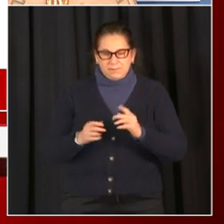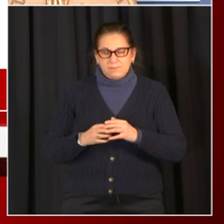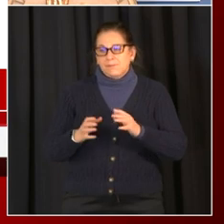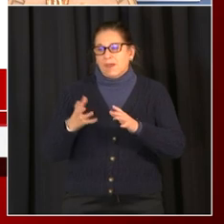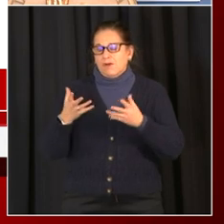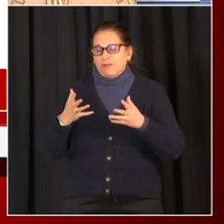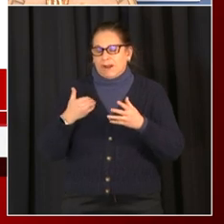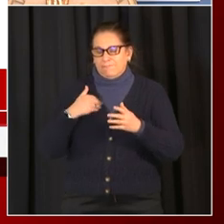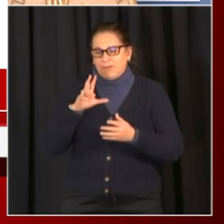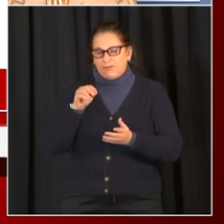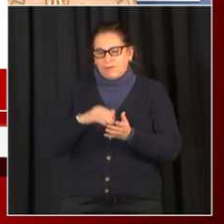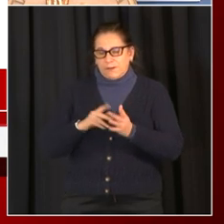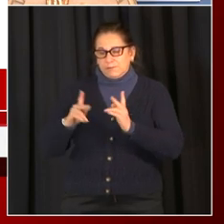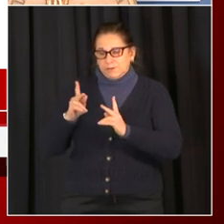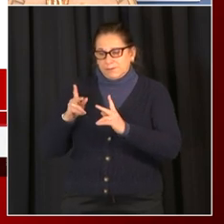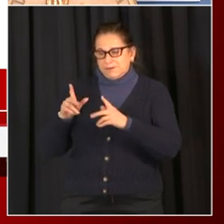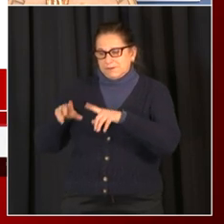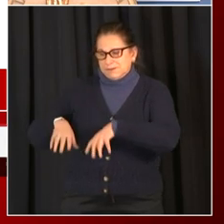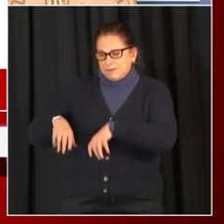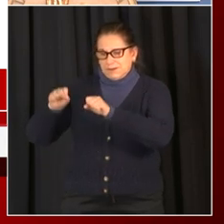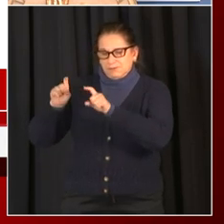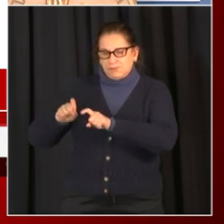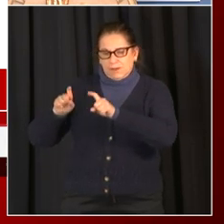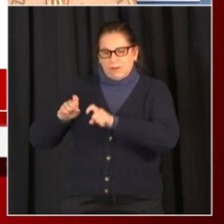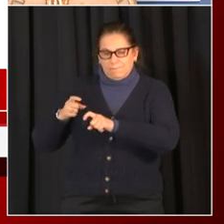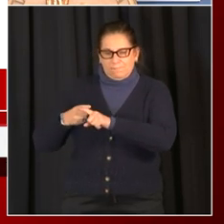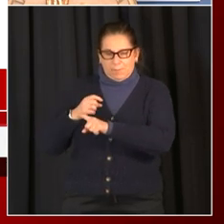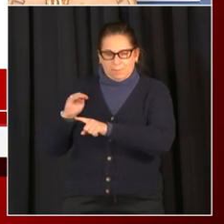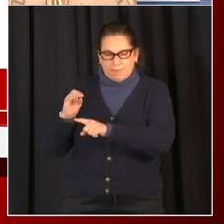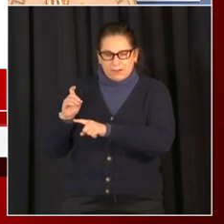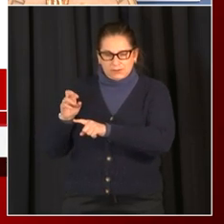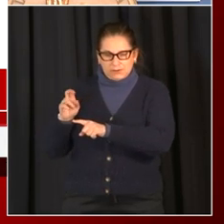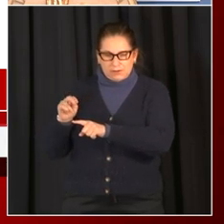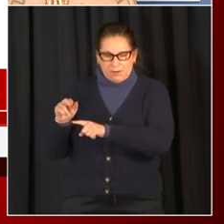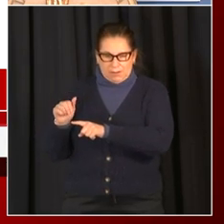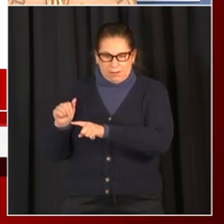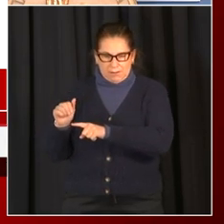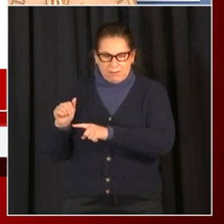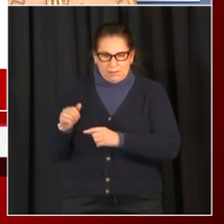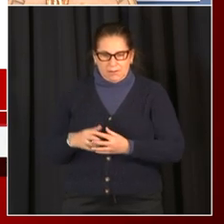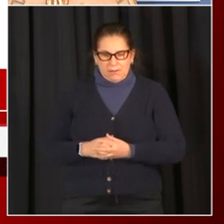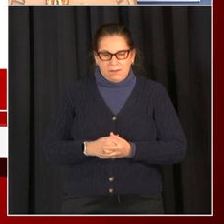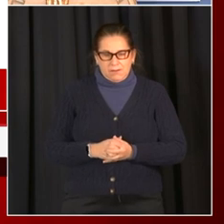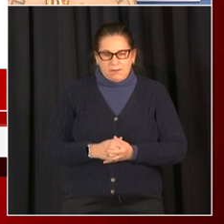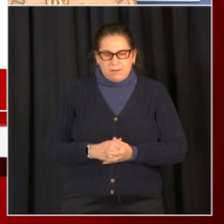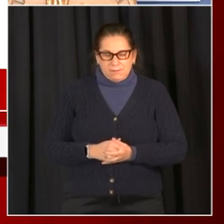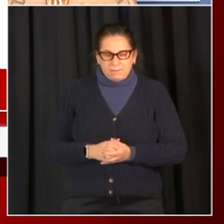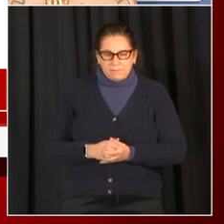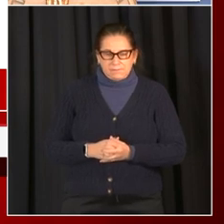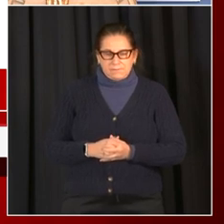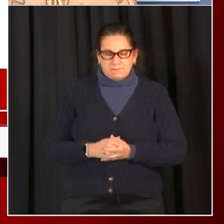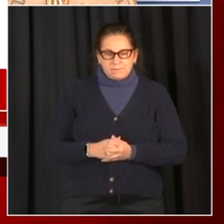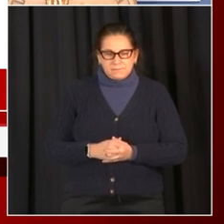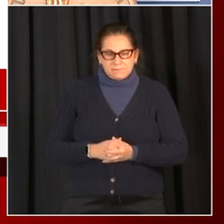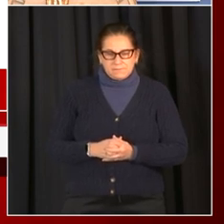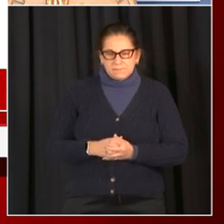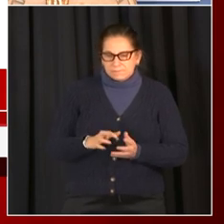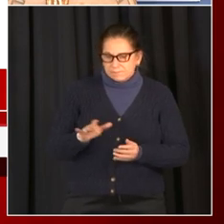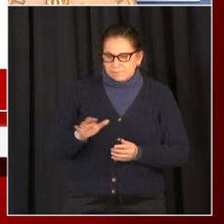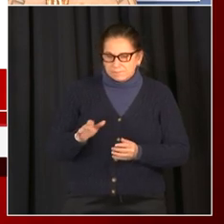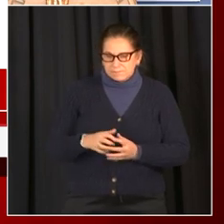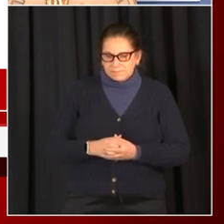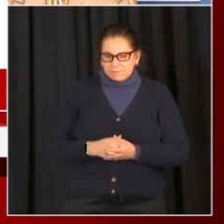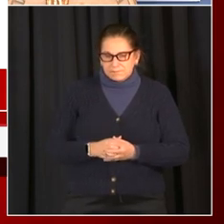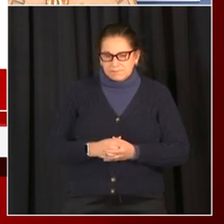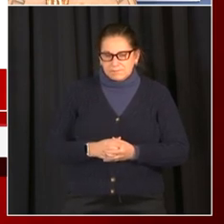may have been following Deputy Mayor Turnage, who was one of the people who participated in the trial.